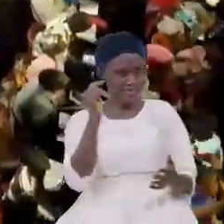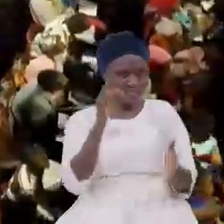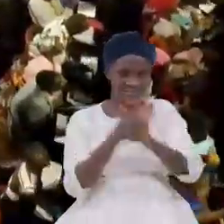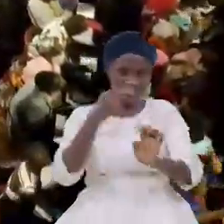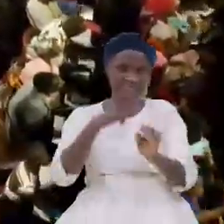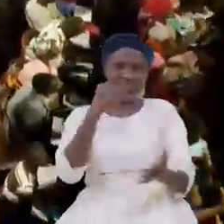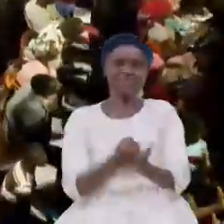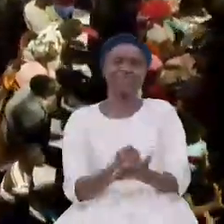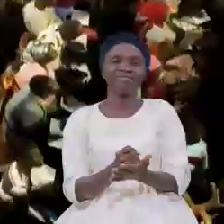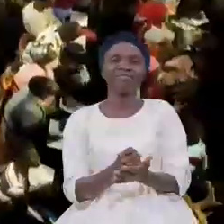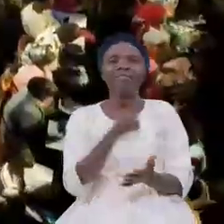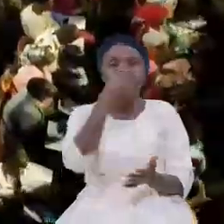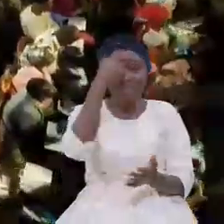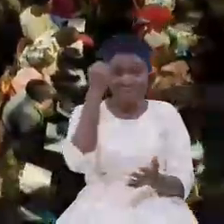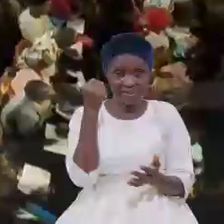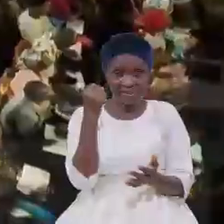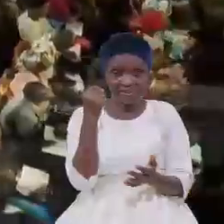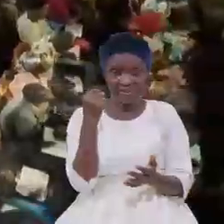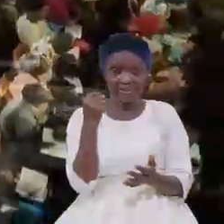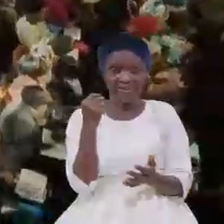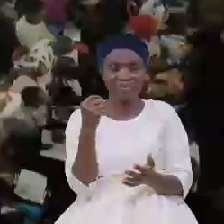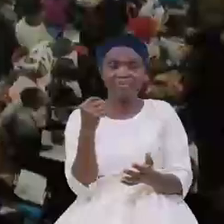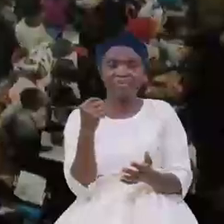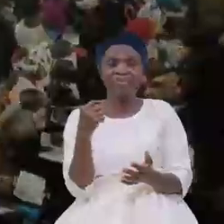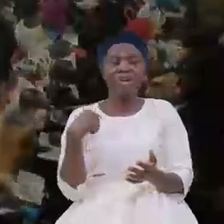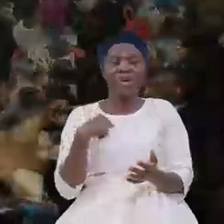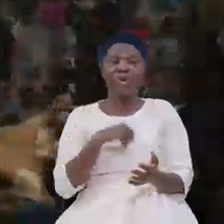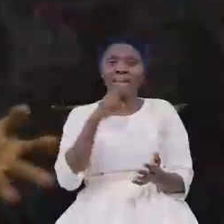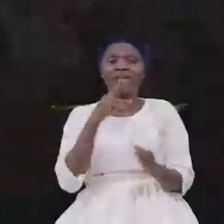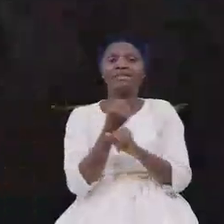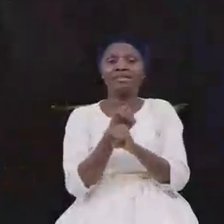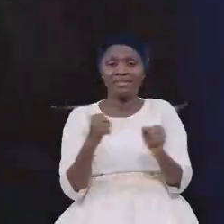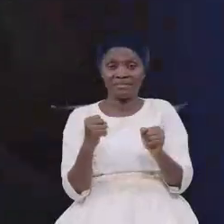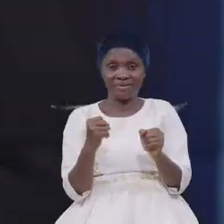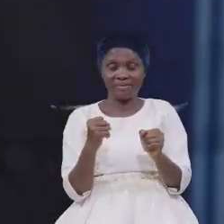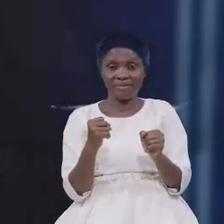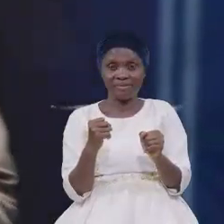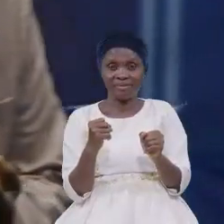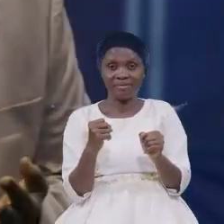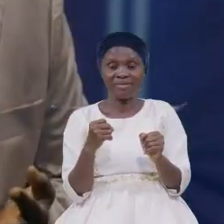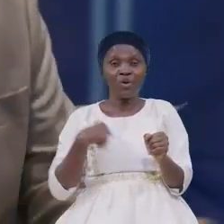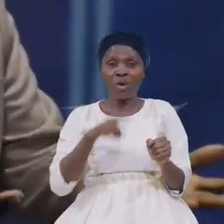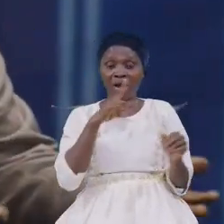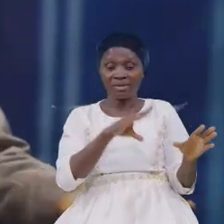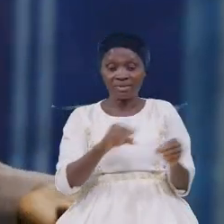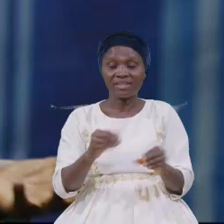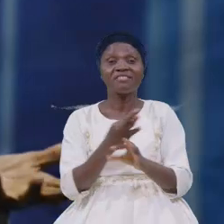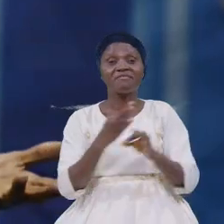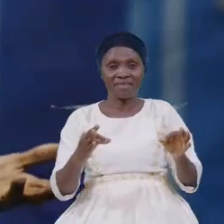Because we were saved, were set free, we